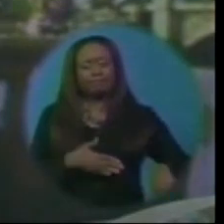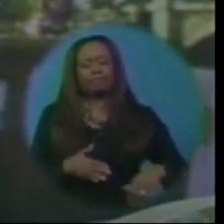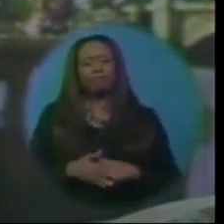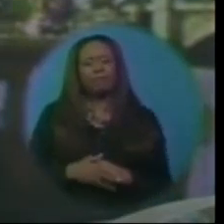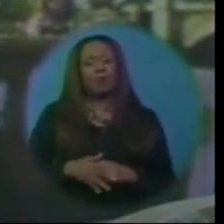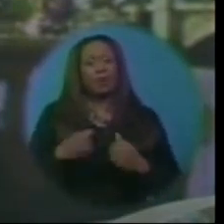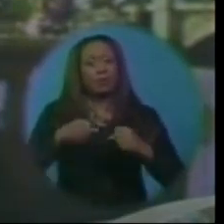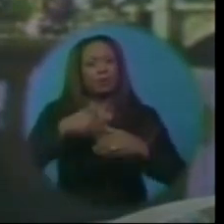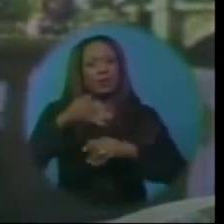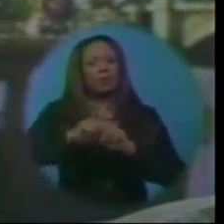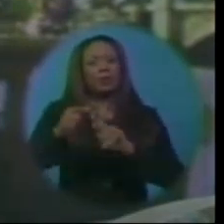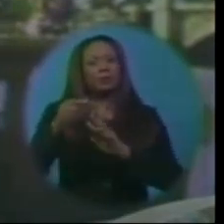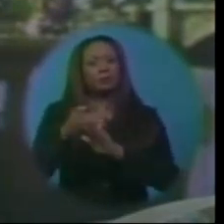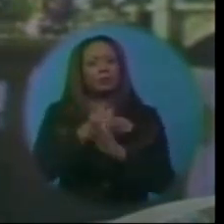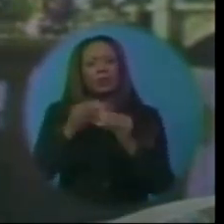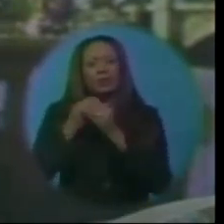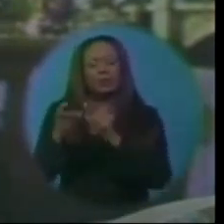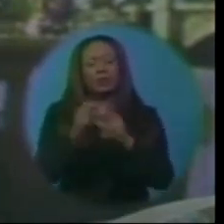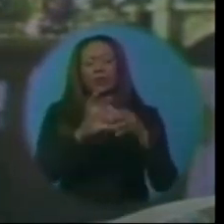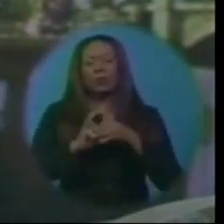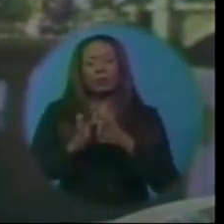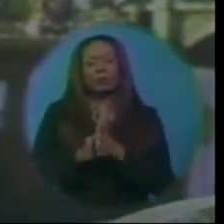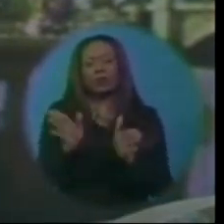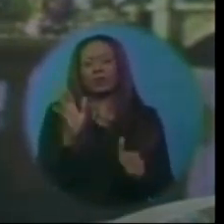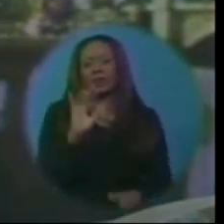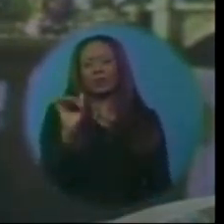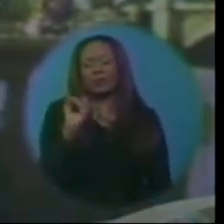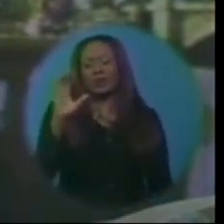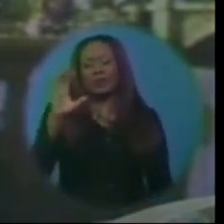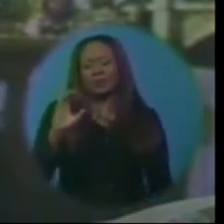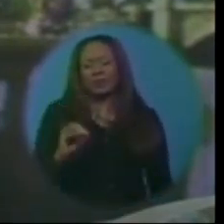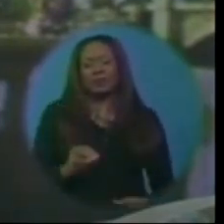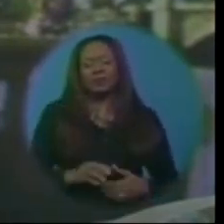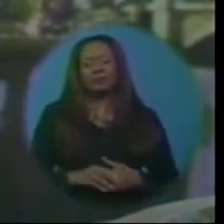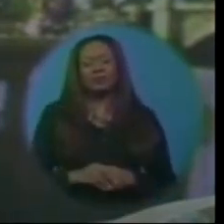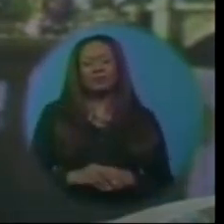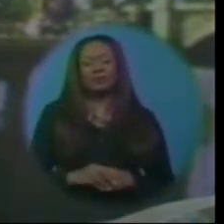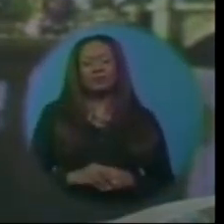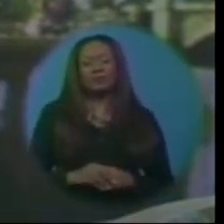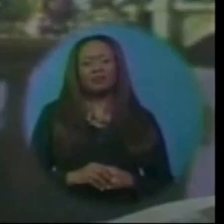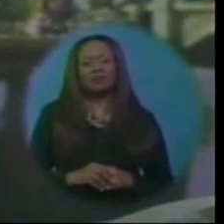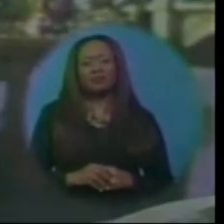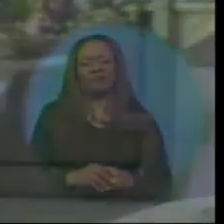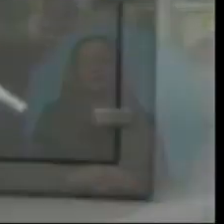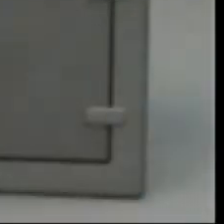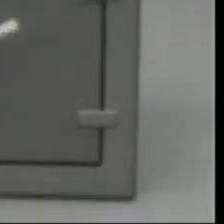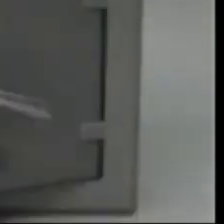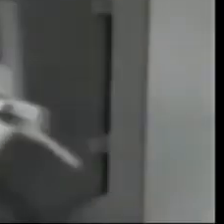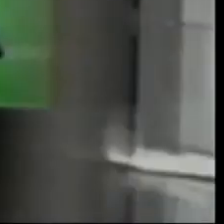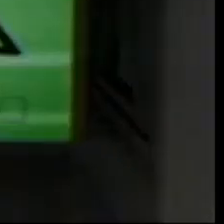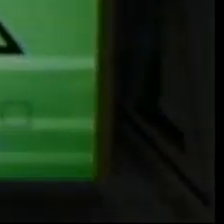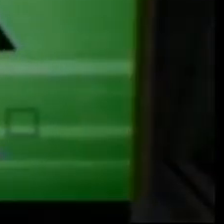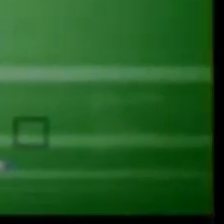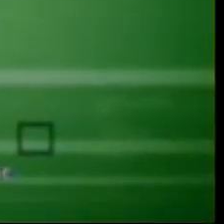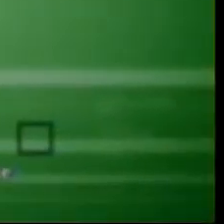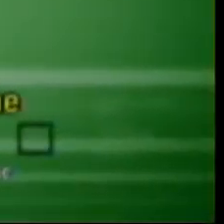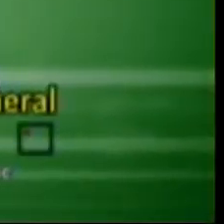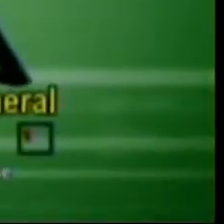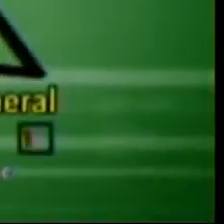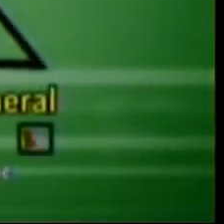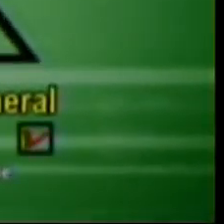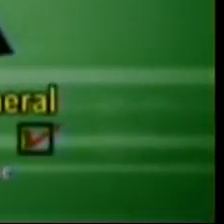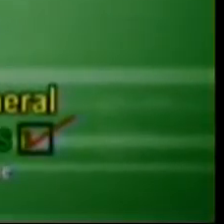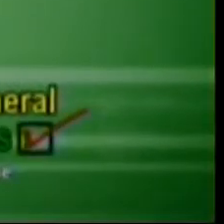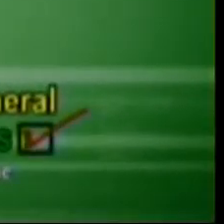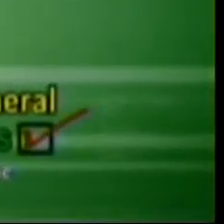just ahead, but first, here is a tip from Cooperators General Insurance. This tip of the day is brought to you by